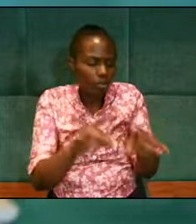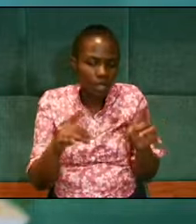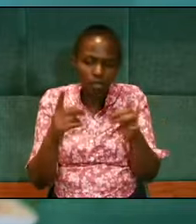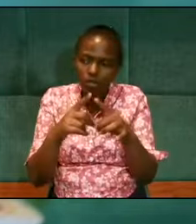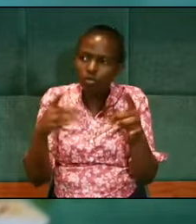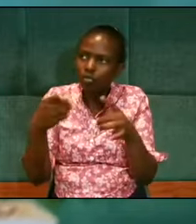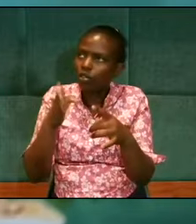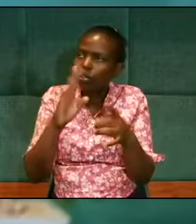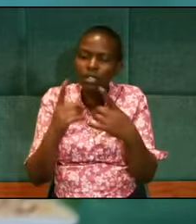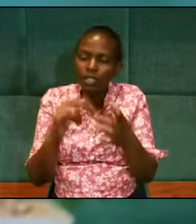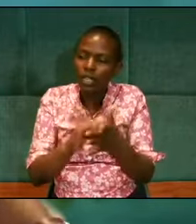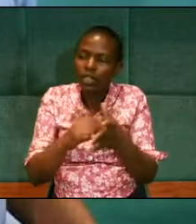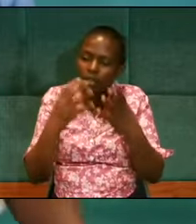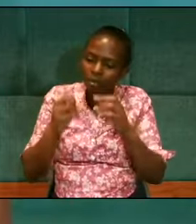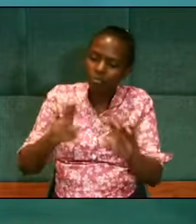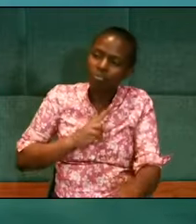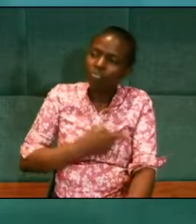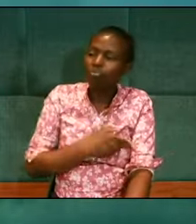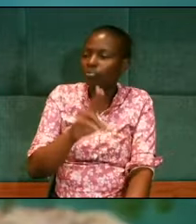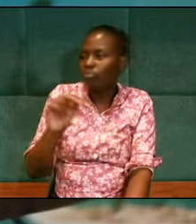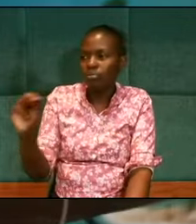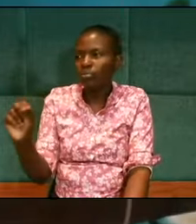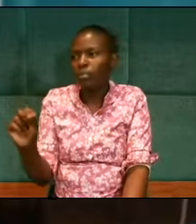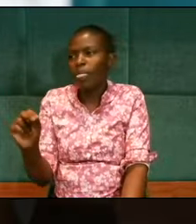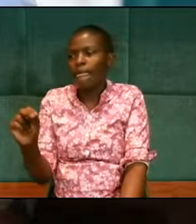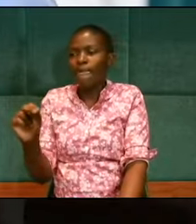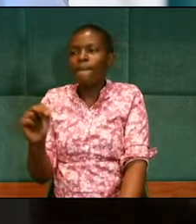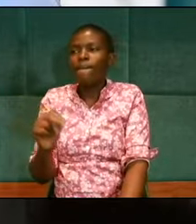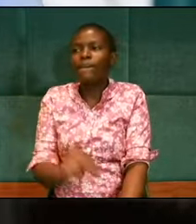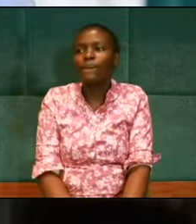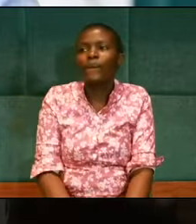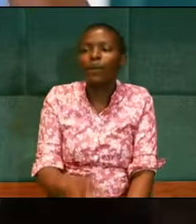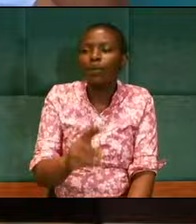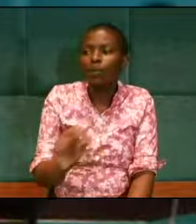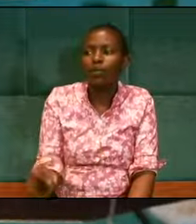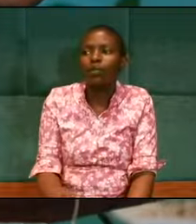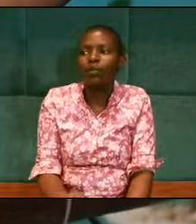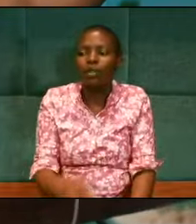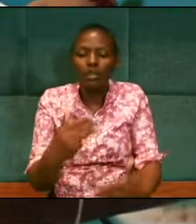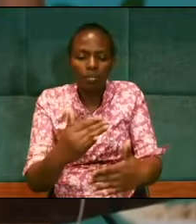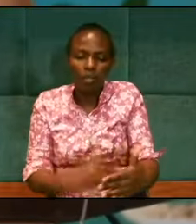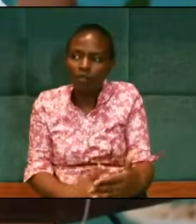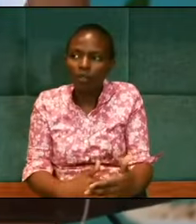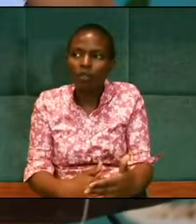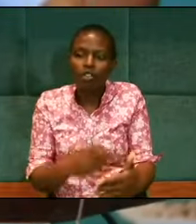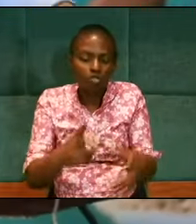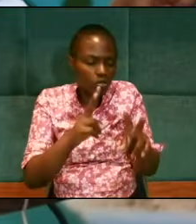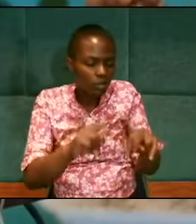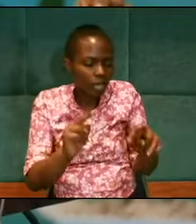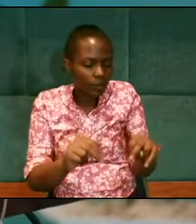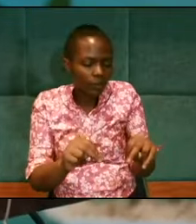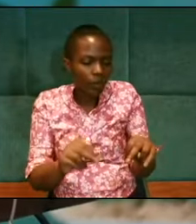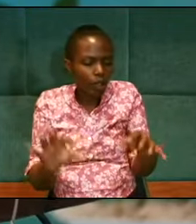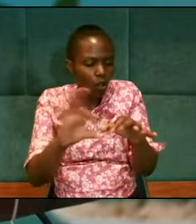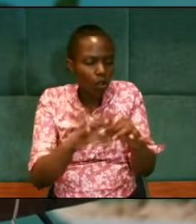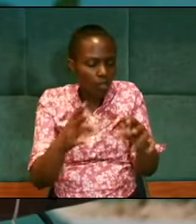bless it. Don't take a wife and bring to God. Bless it. Before you even search, commit your search